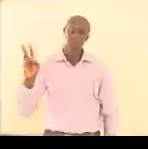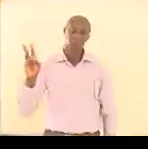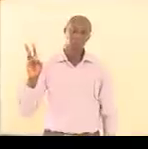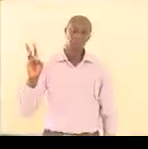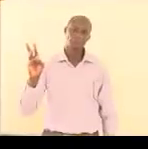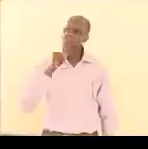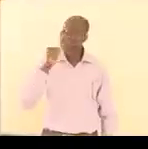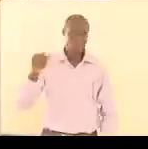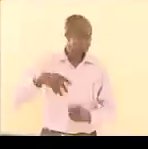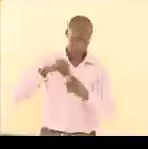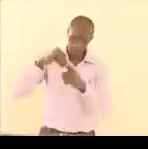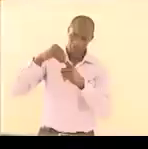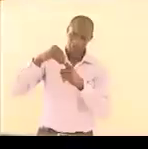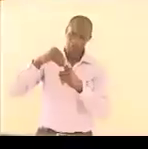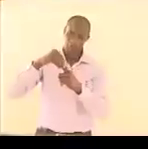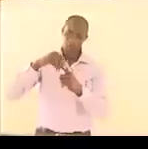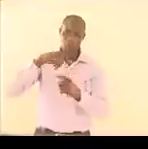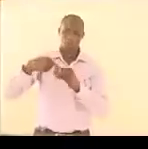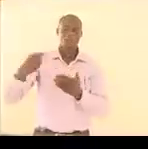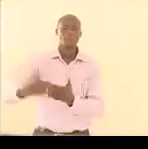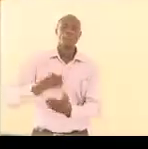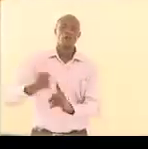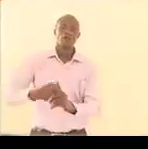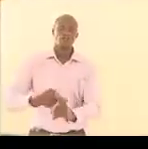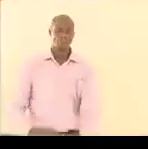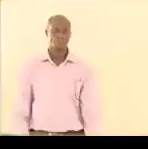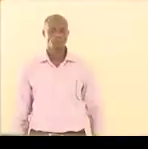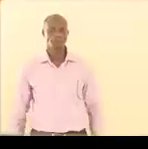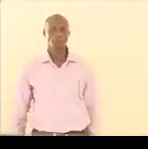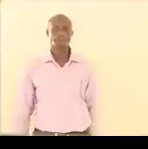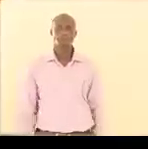6th. But there's nothing special about new month.